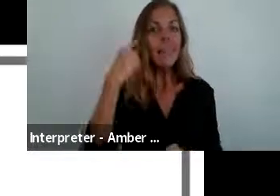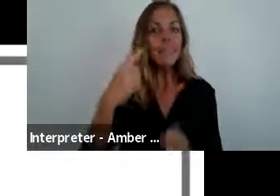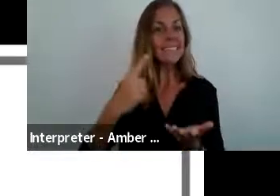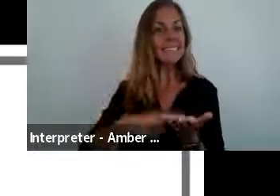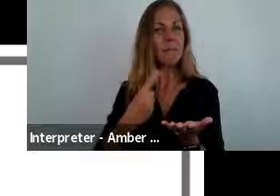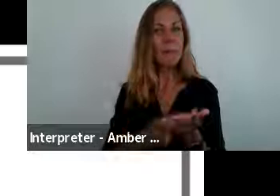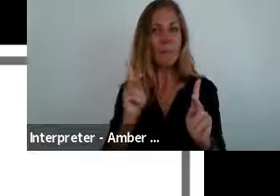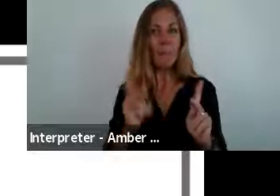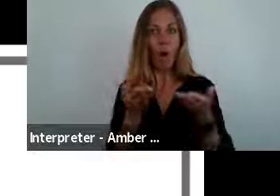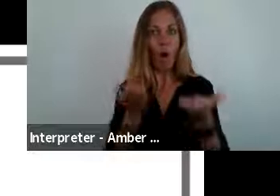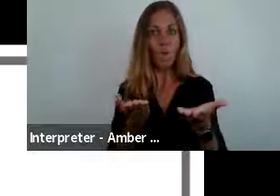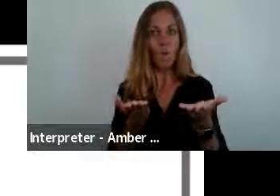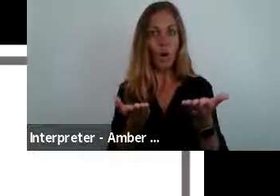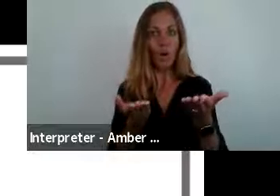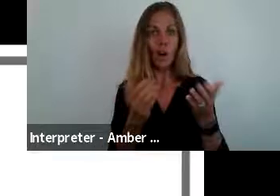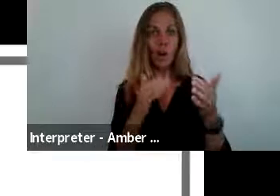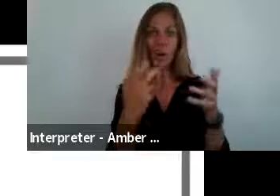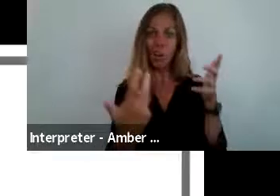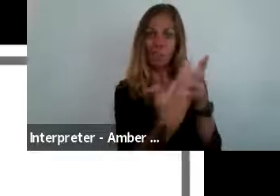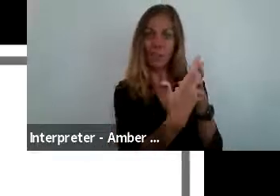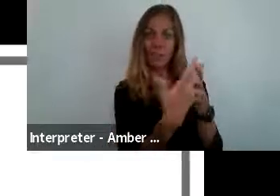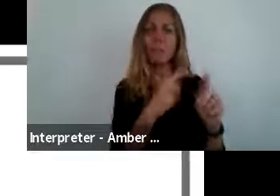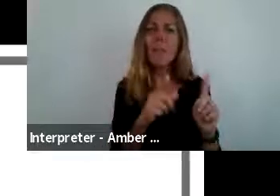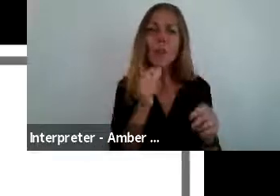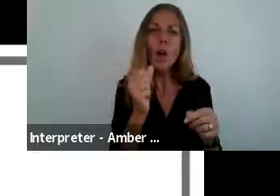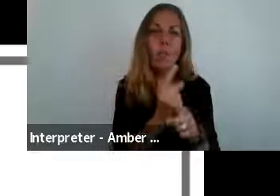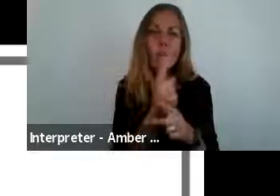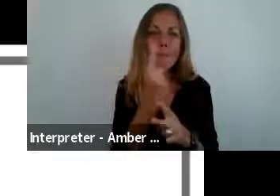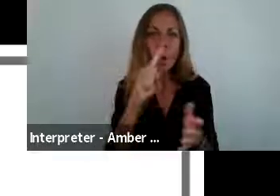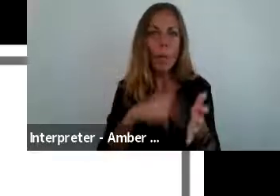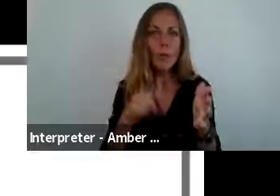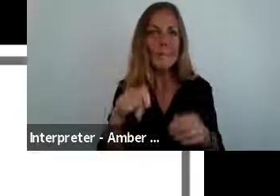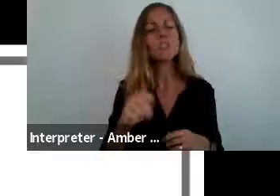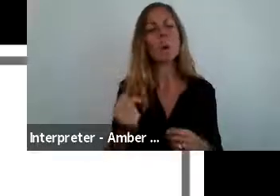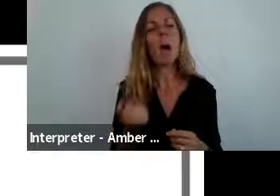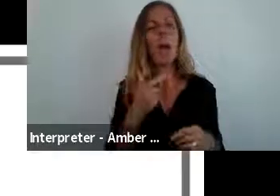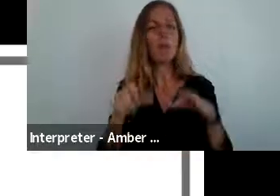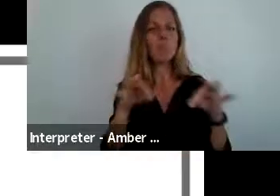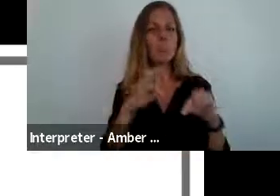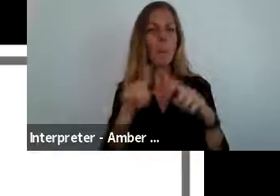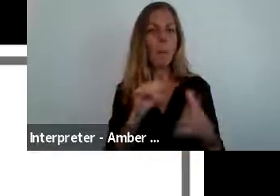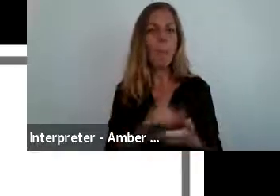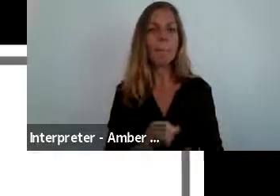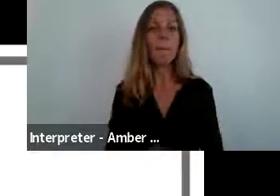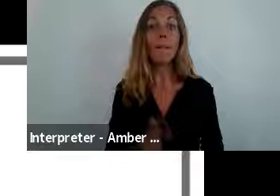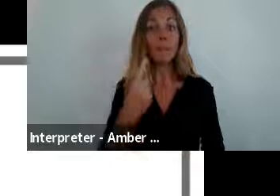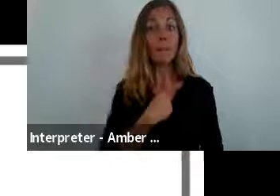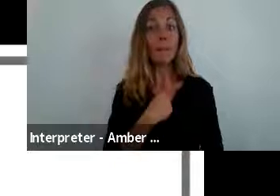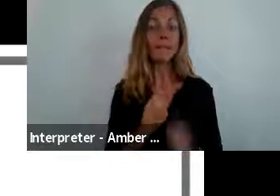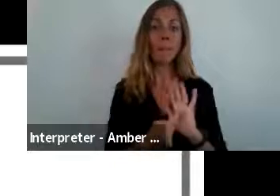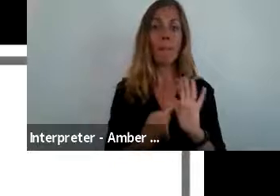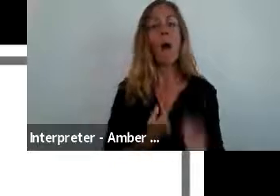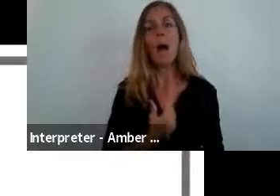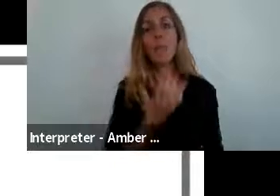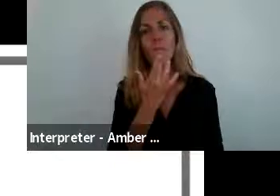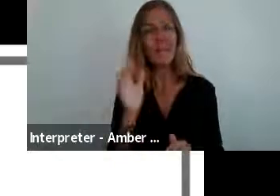appropriate accommodations for what we need. And so I'll talk about that. So for example, I prefer captioning for